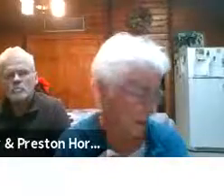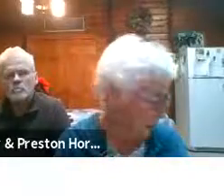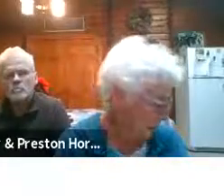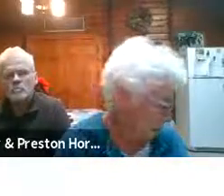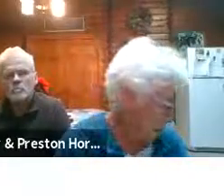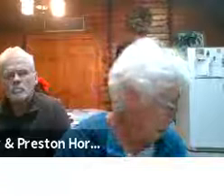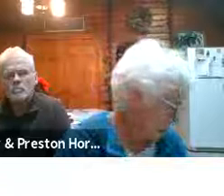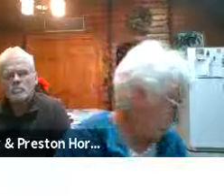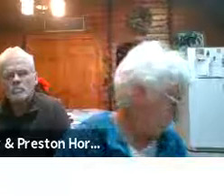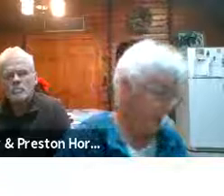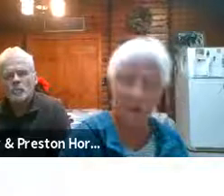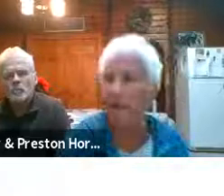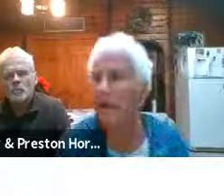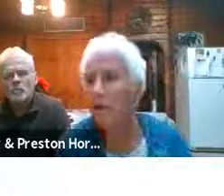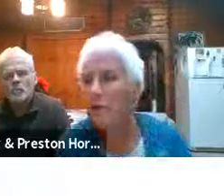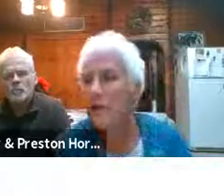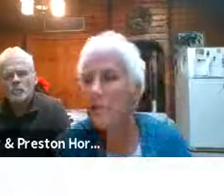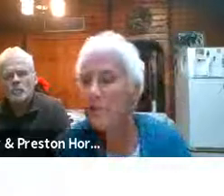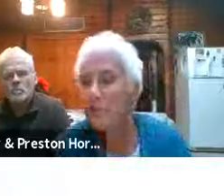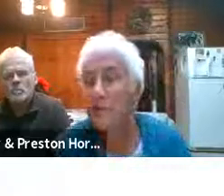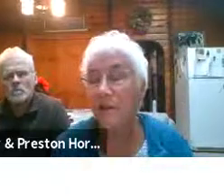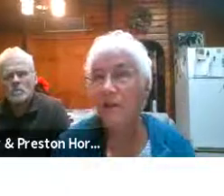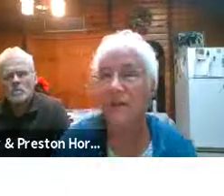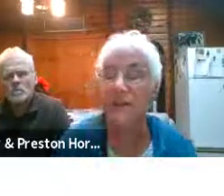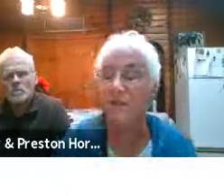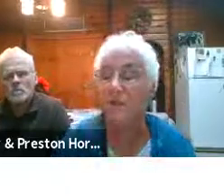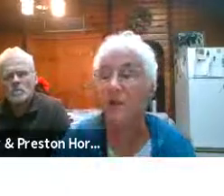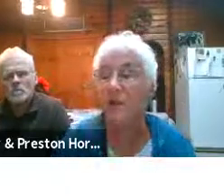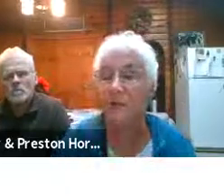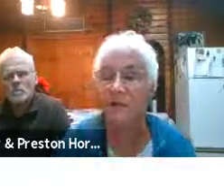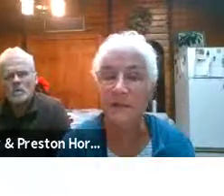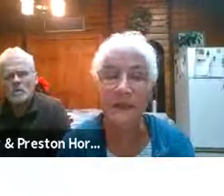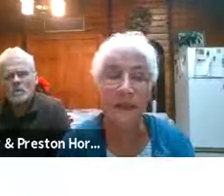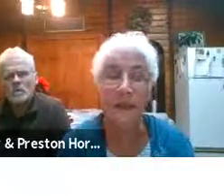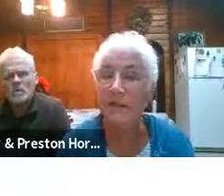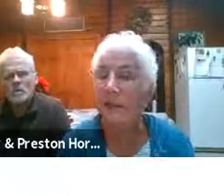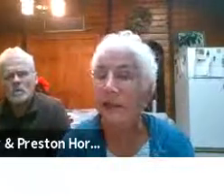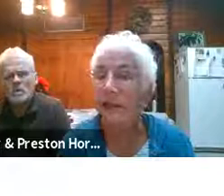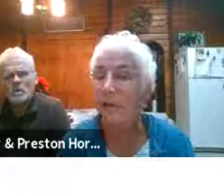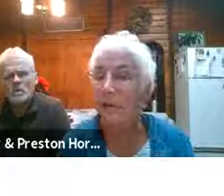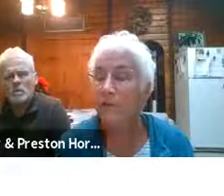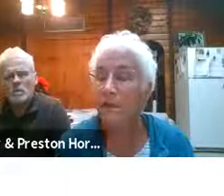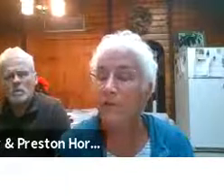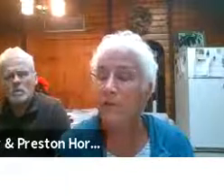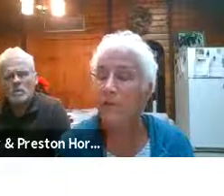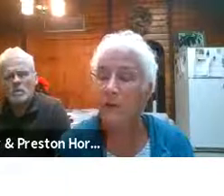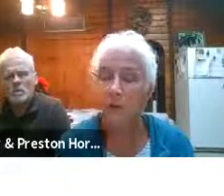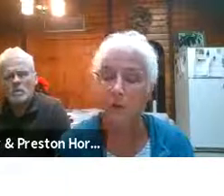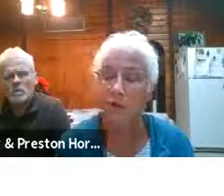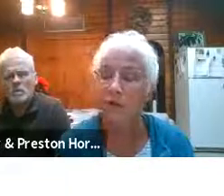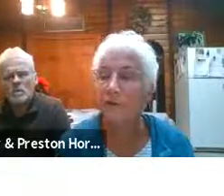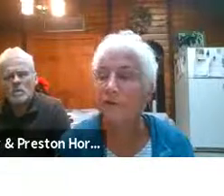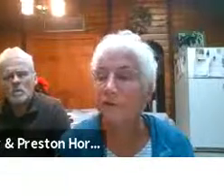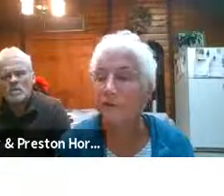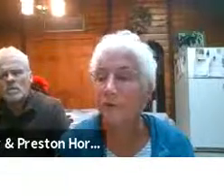PACT and ACT and AOT, which supposedly our state has, but I haven't seen it yet. And we have a son who's been ill